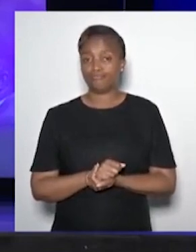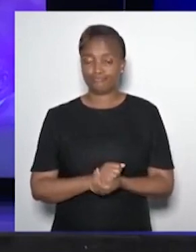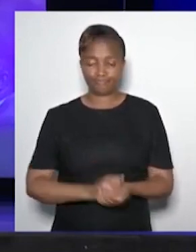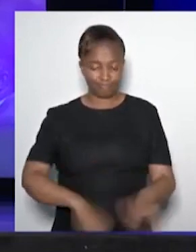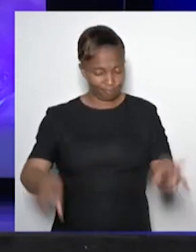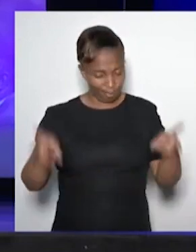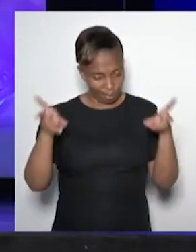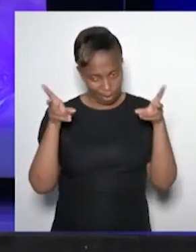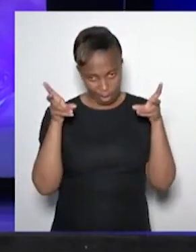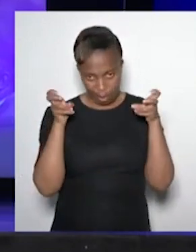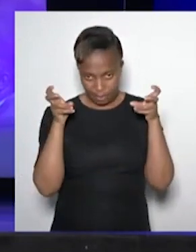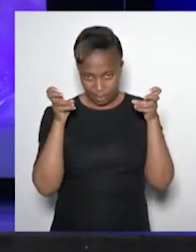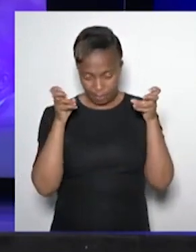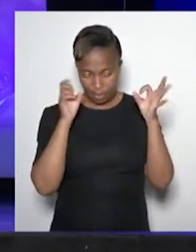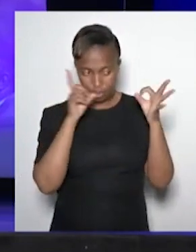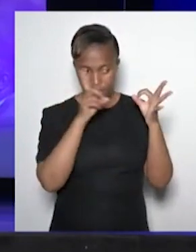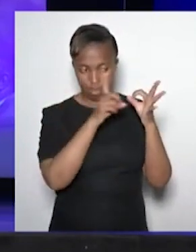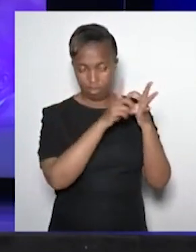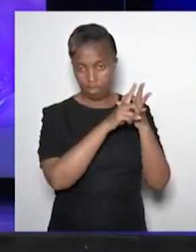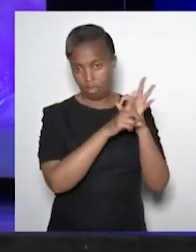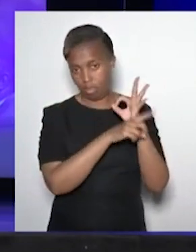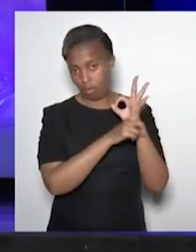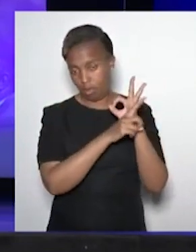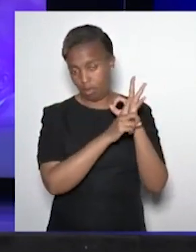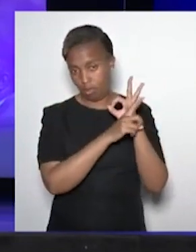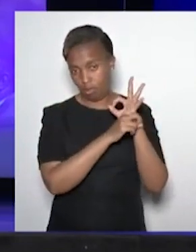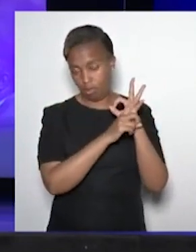Observation number three,